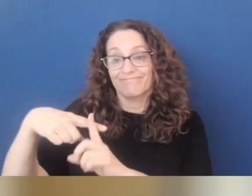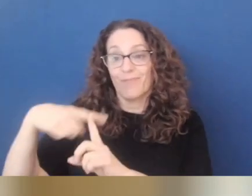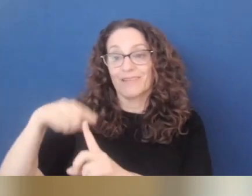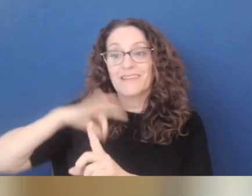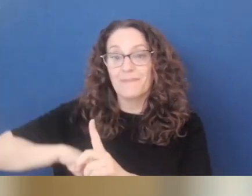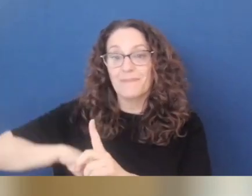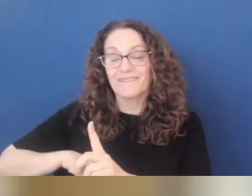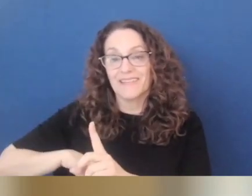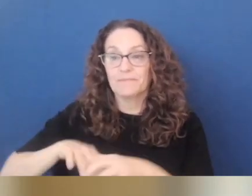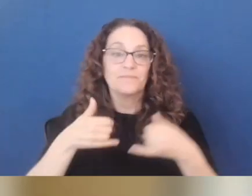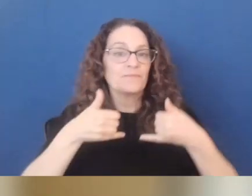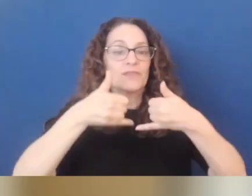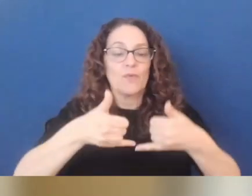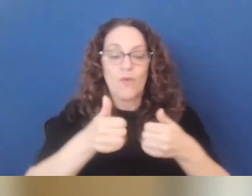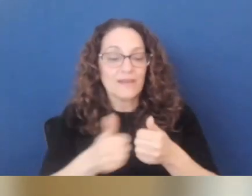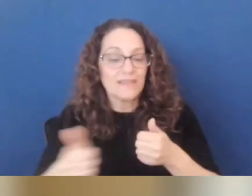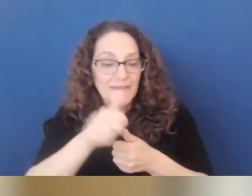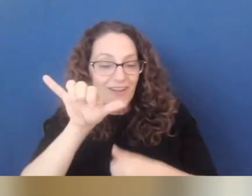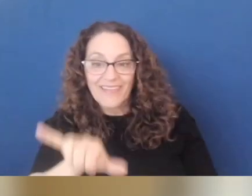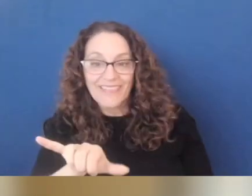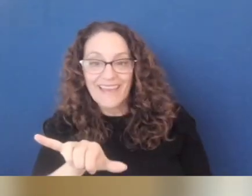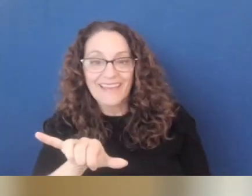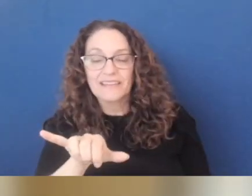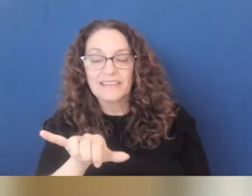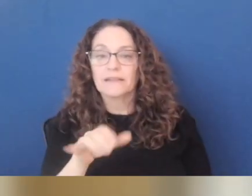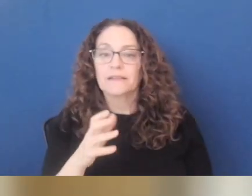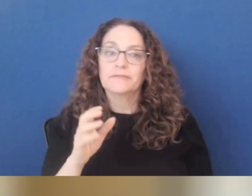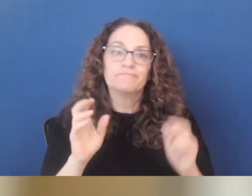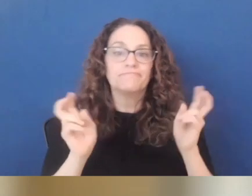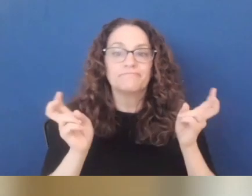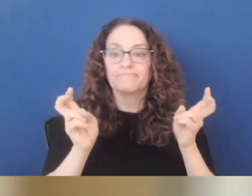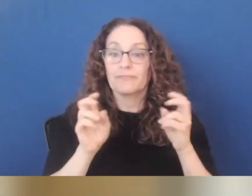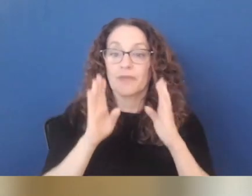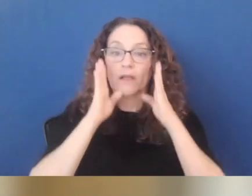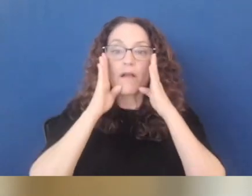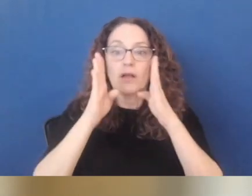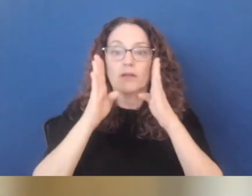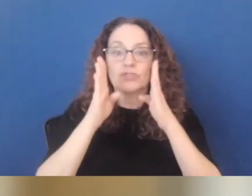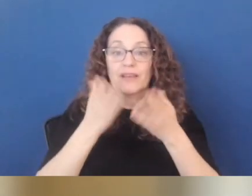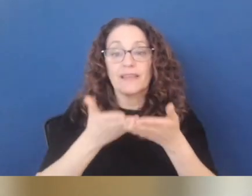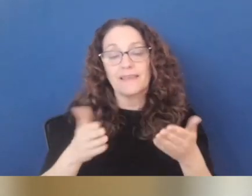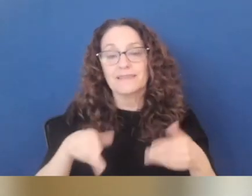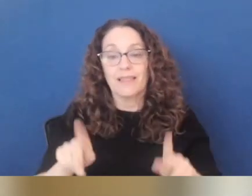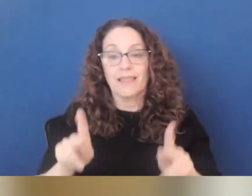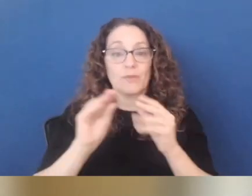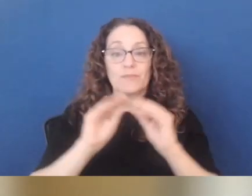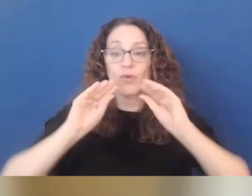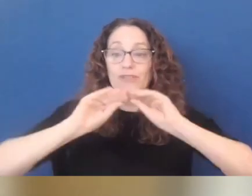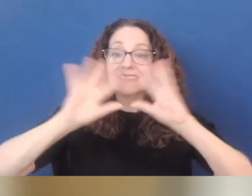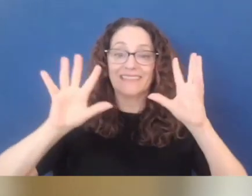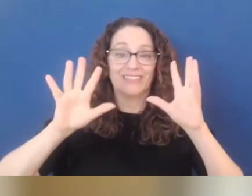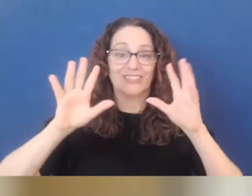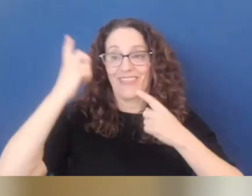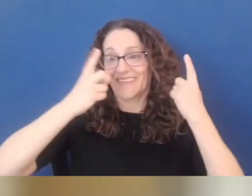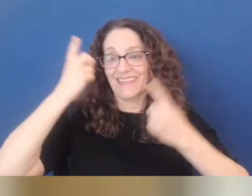They help us to, as the mind gets more stable, we could say concentrated, that enables us to see things more clearly. And we